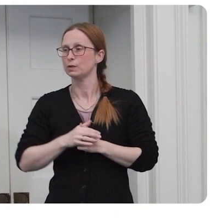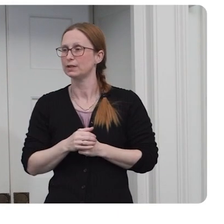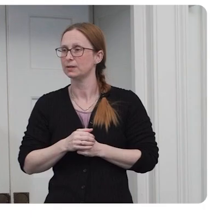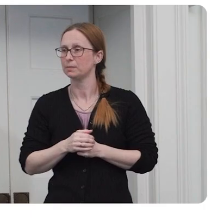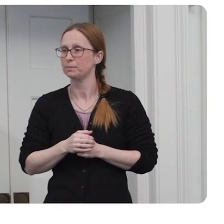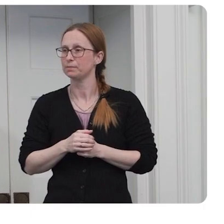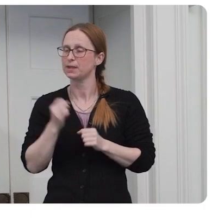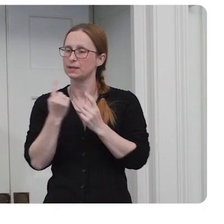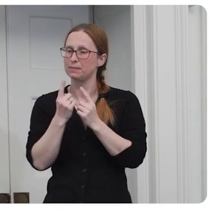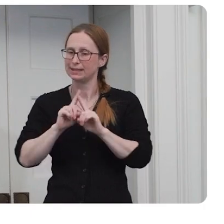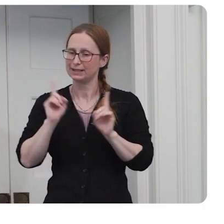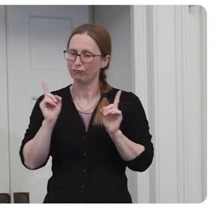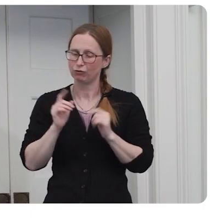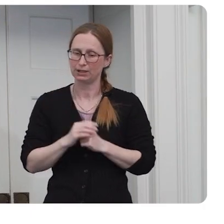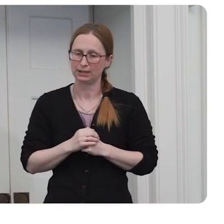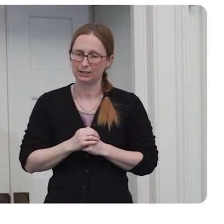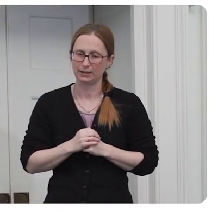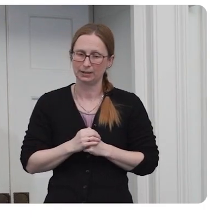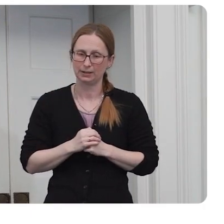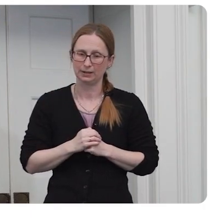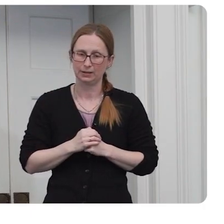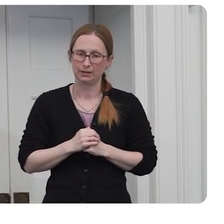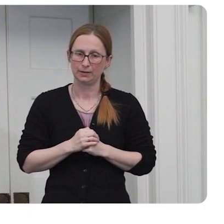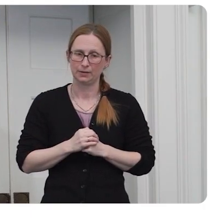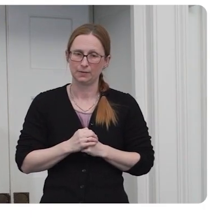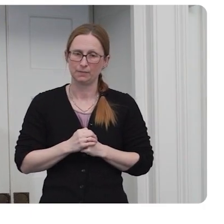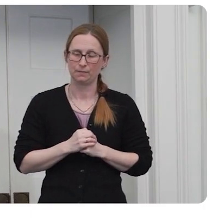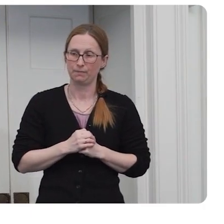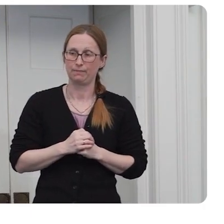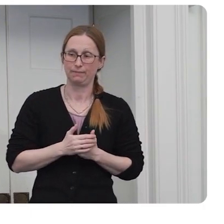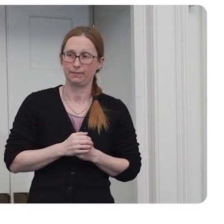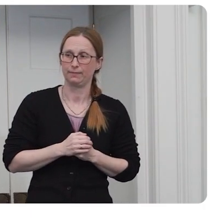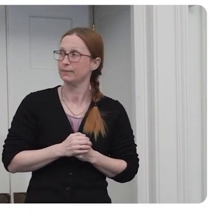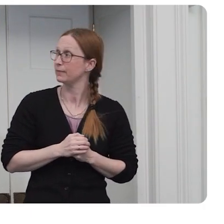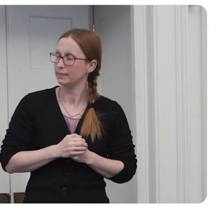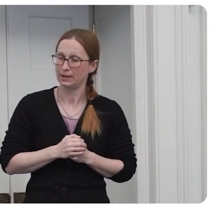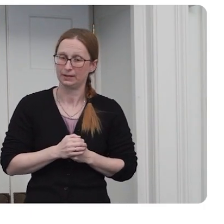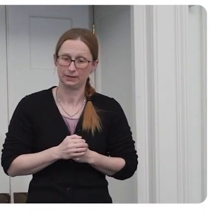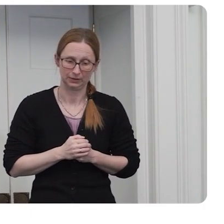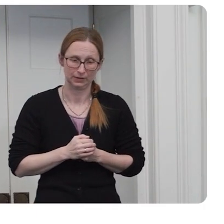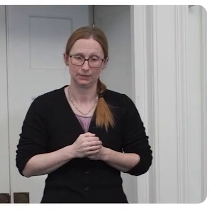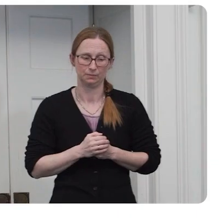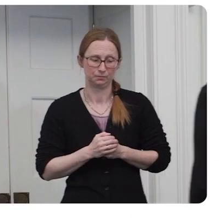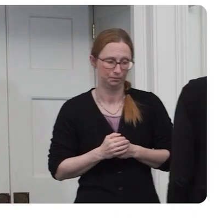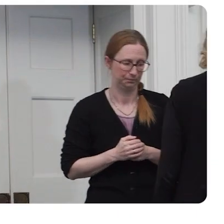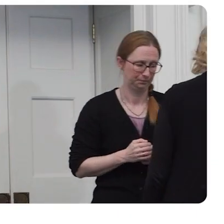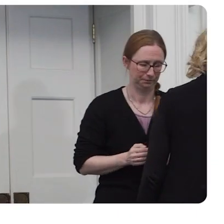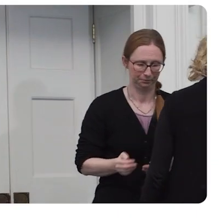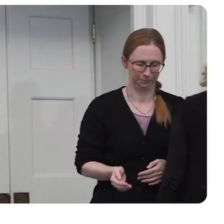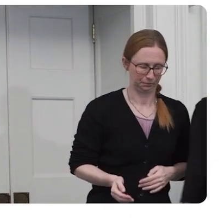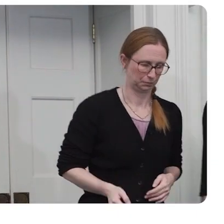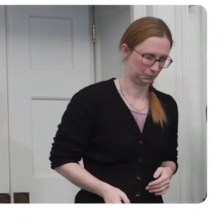leave the studio and do something different. Yes. Yeah. Do you want to show them your most recent